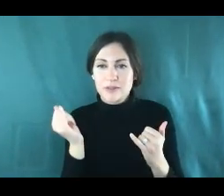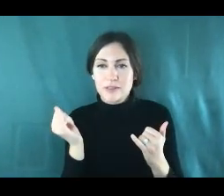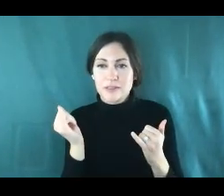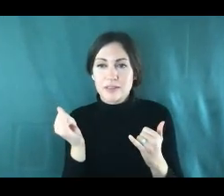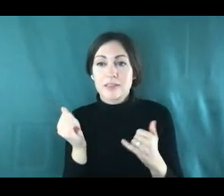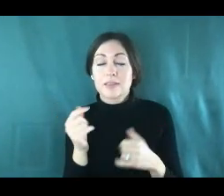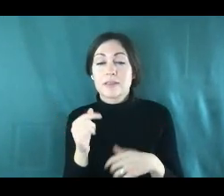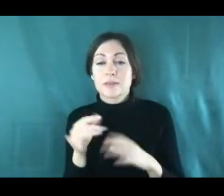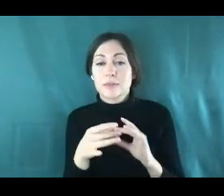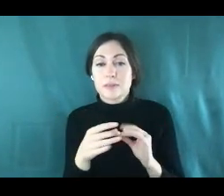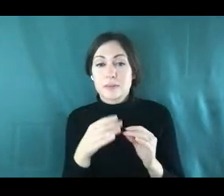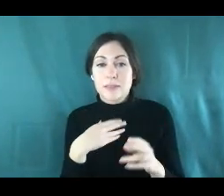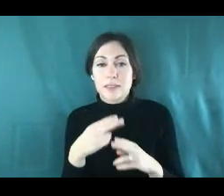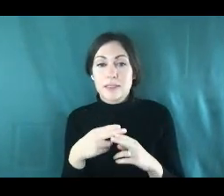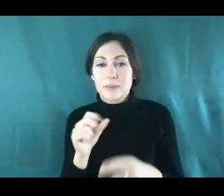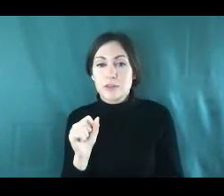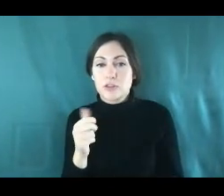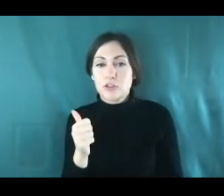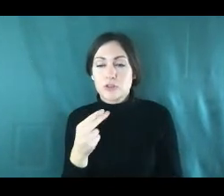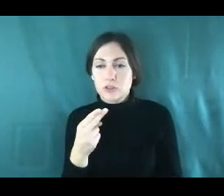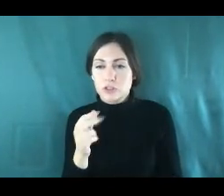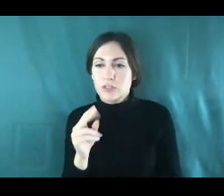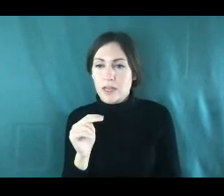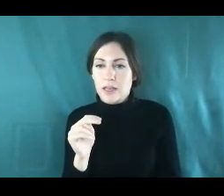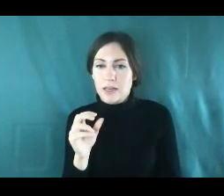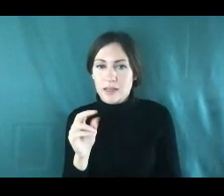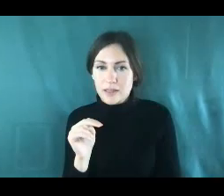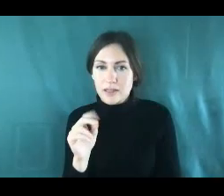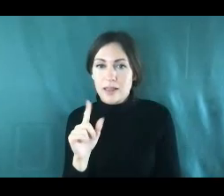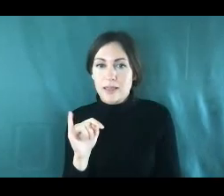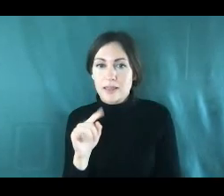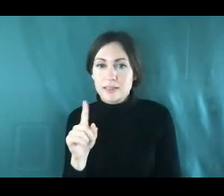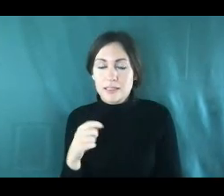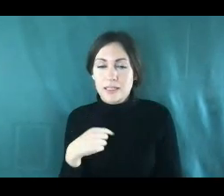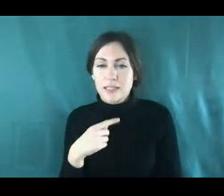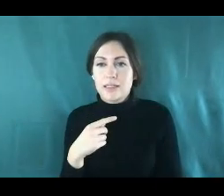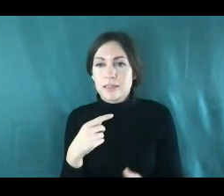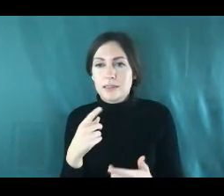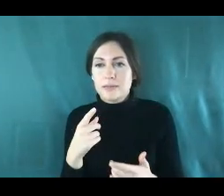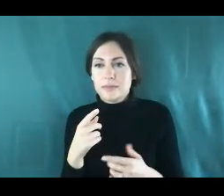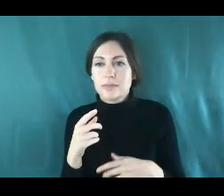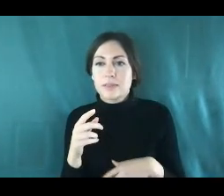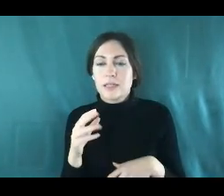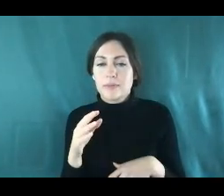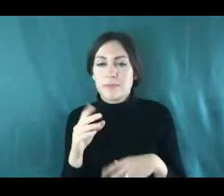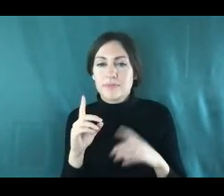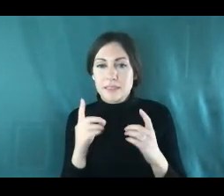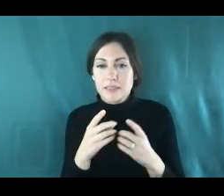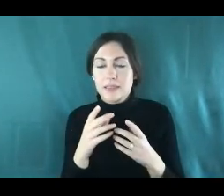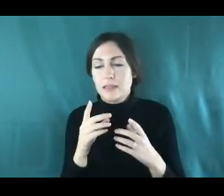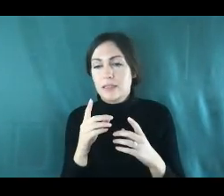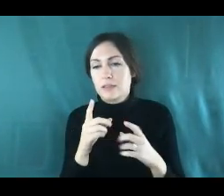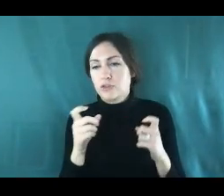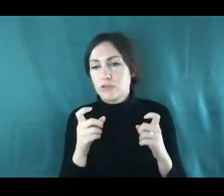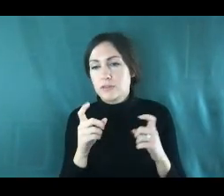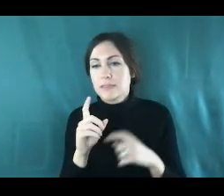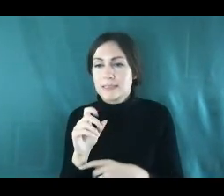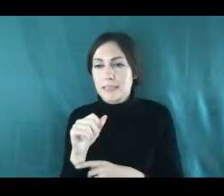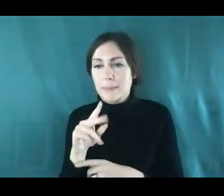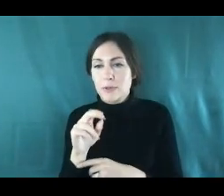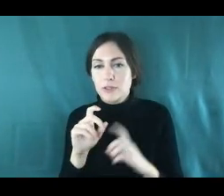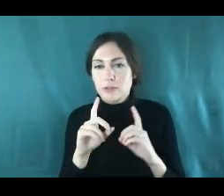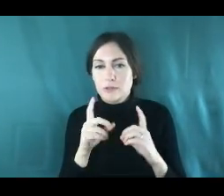As mentioned, my name is Shannon Litz. I serve as the Deputy Director of Programs here for the Department of Human Services. So